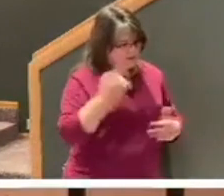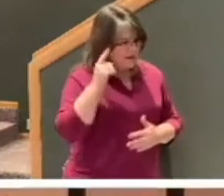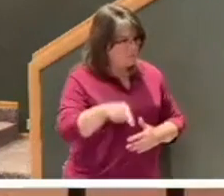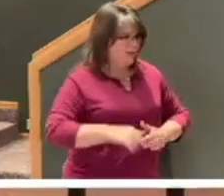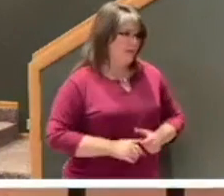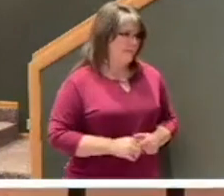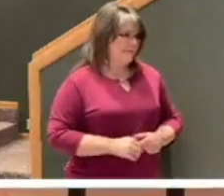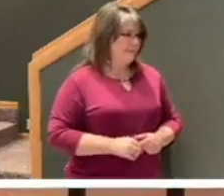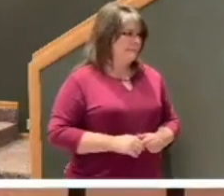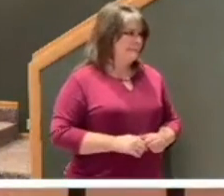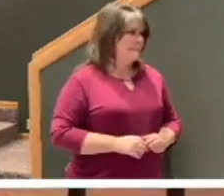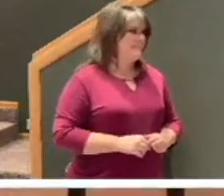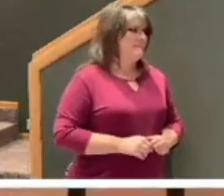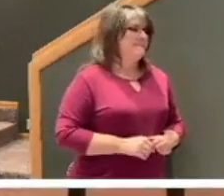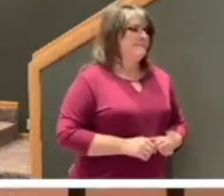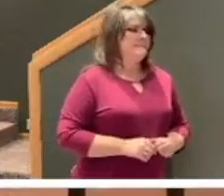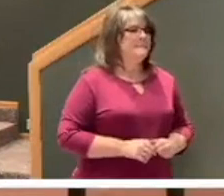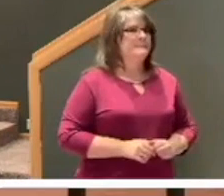them.